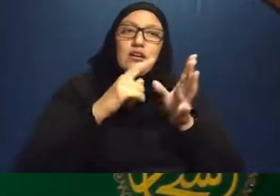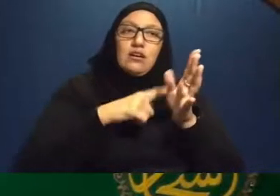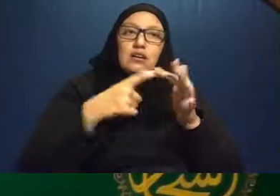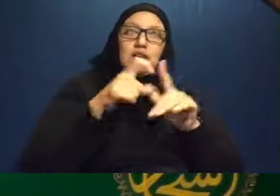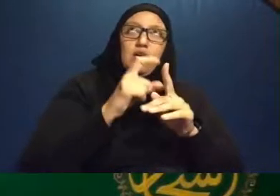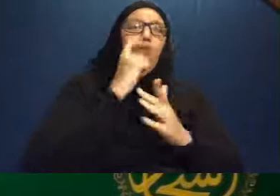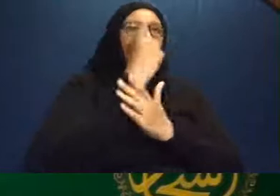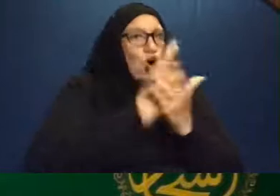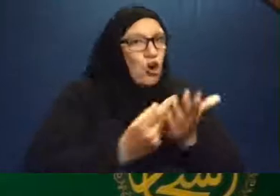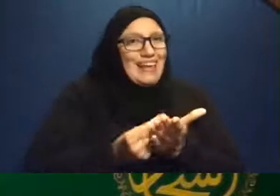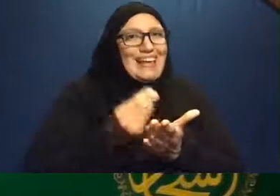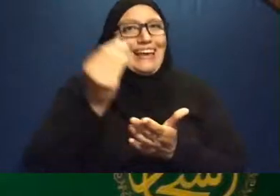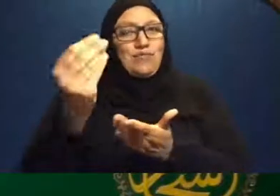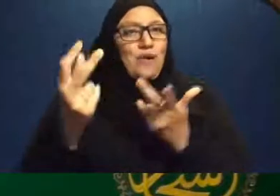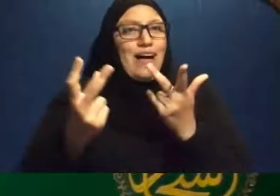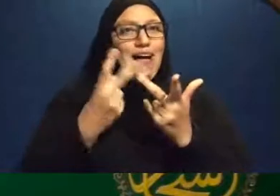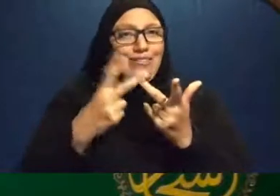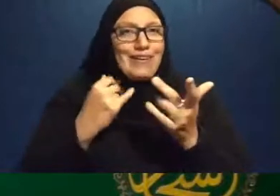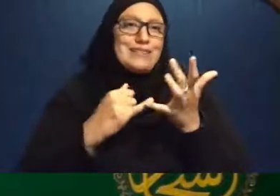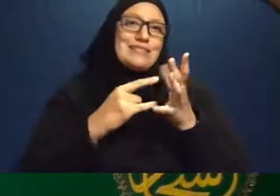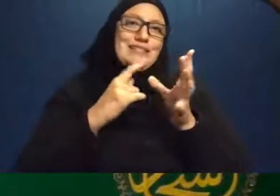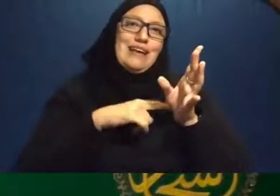mention, we take it that it is for the